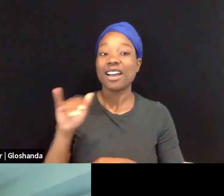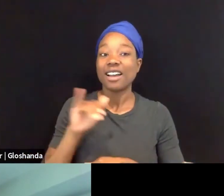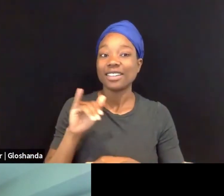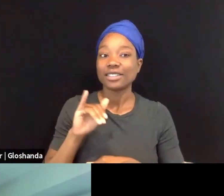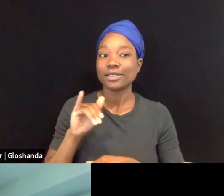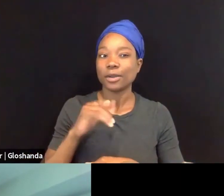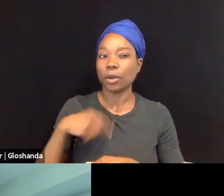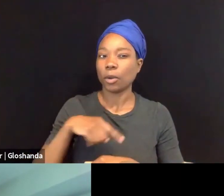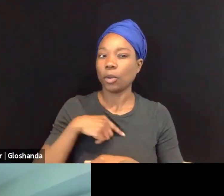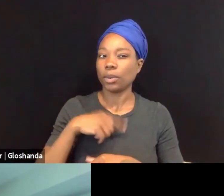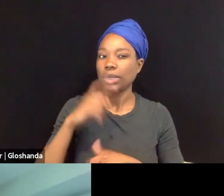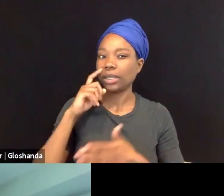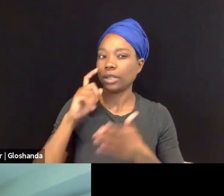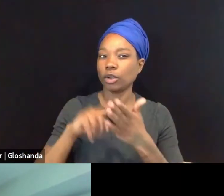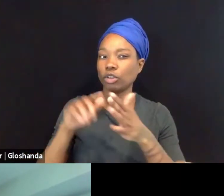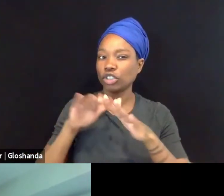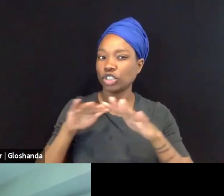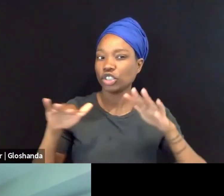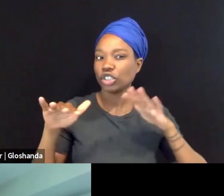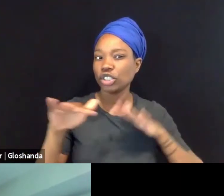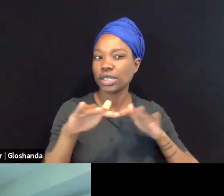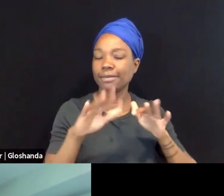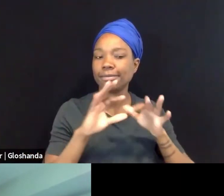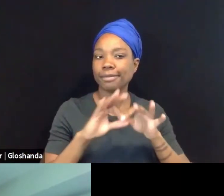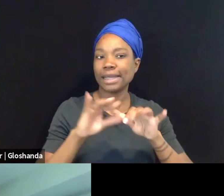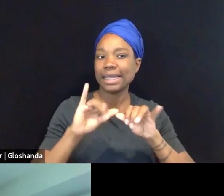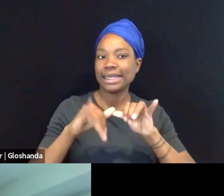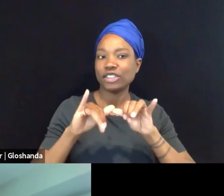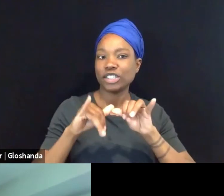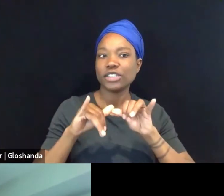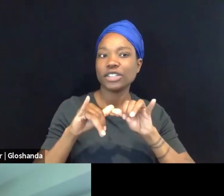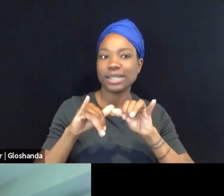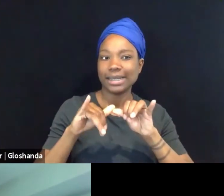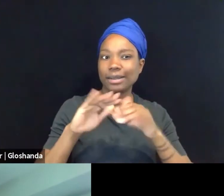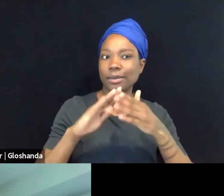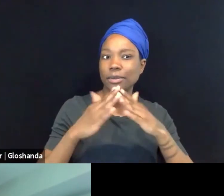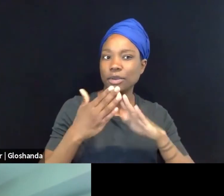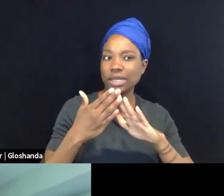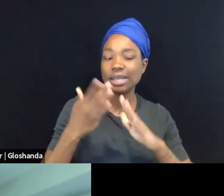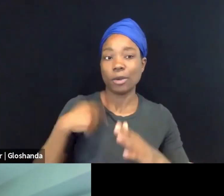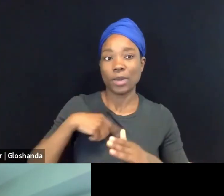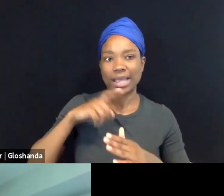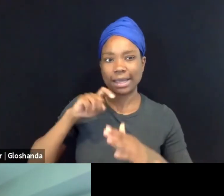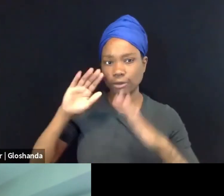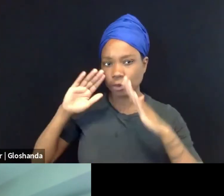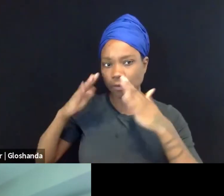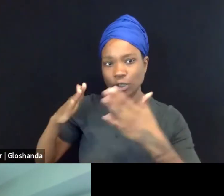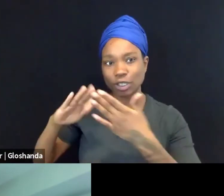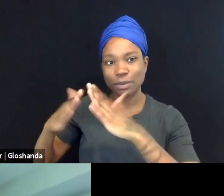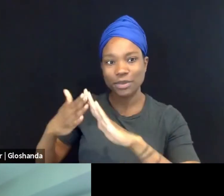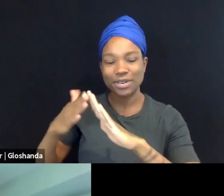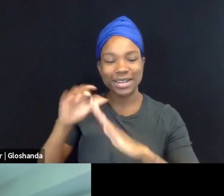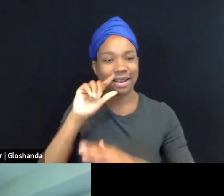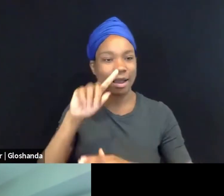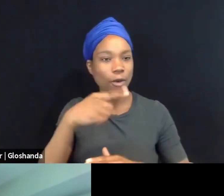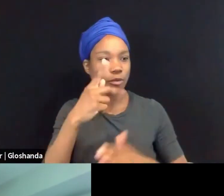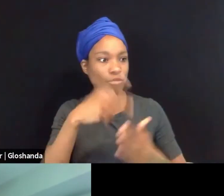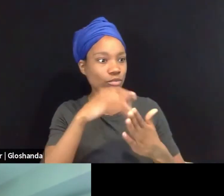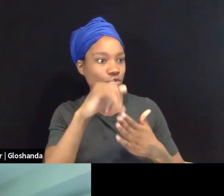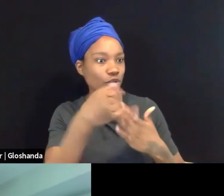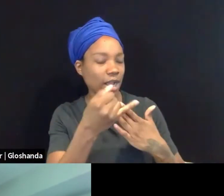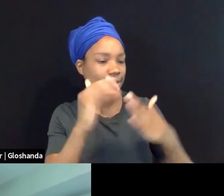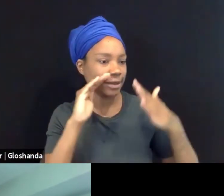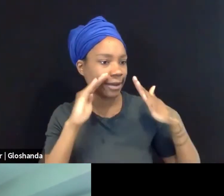is a shift, I think, in the engineering community to think about communities and not just the projects that they're building, but